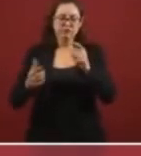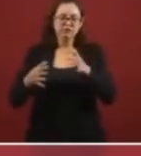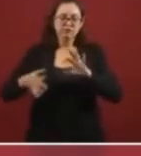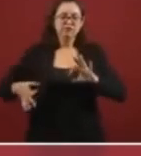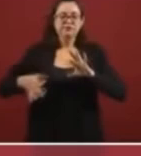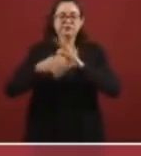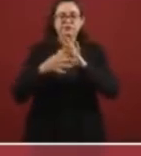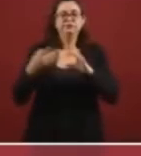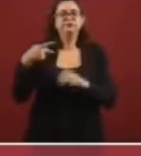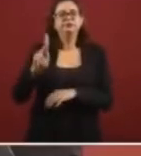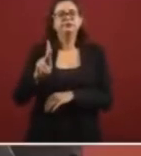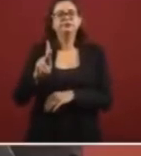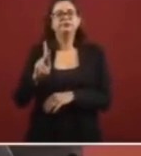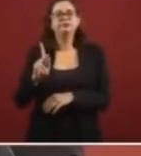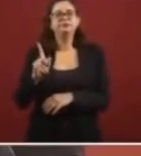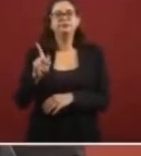más